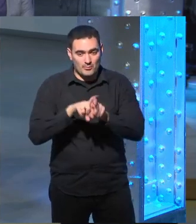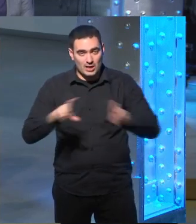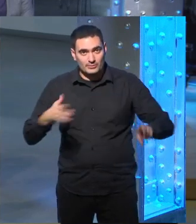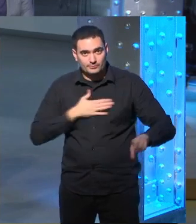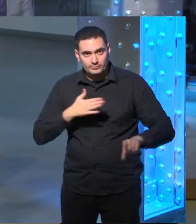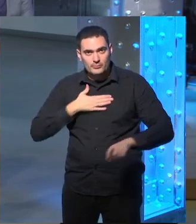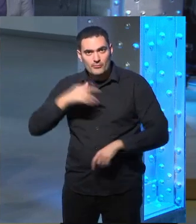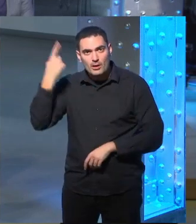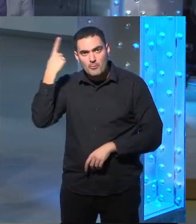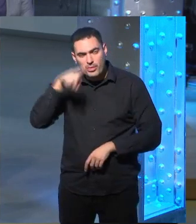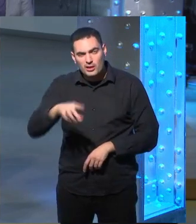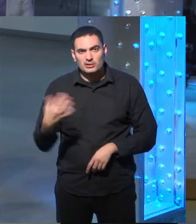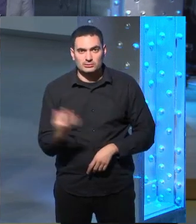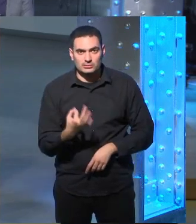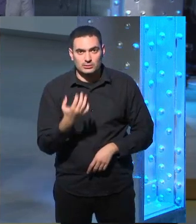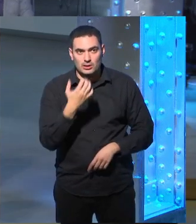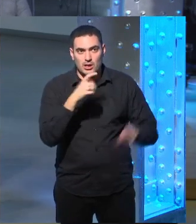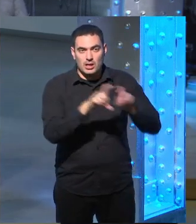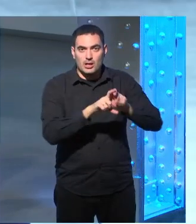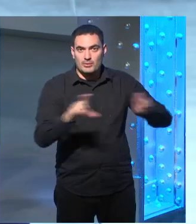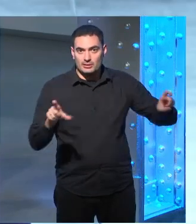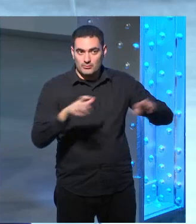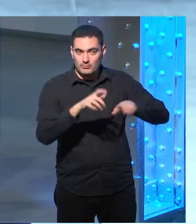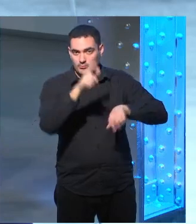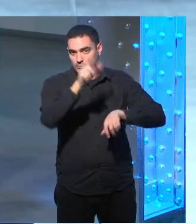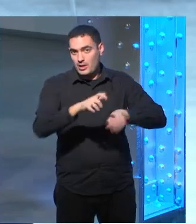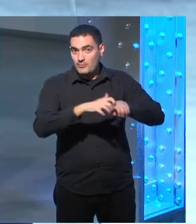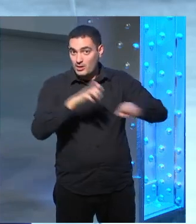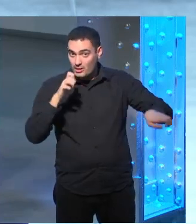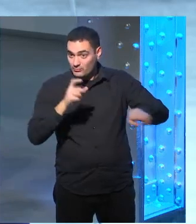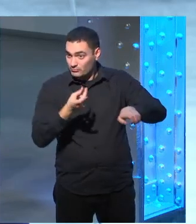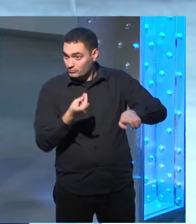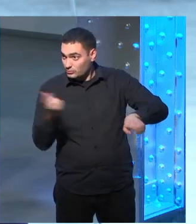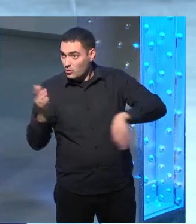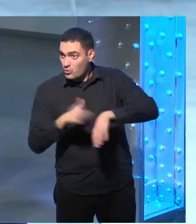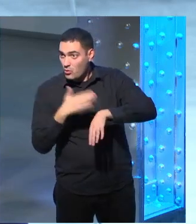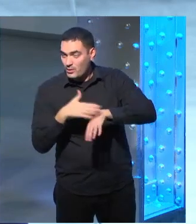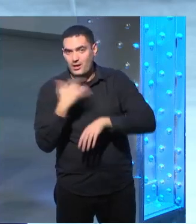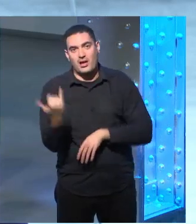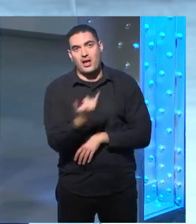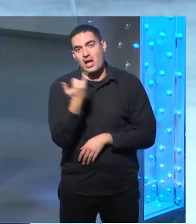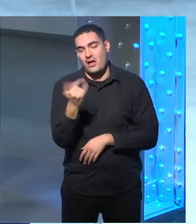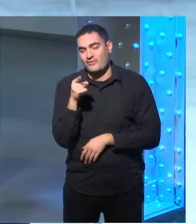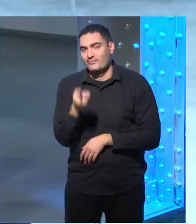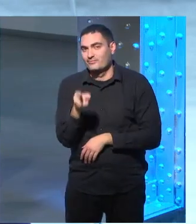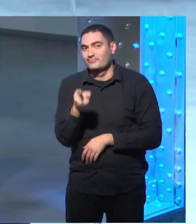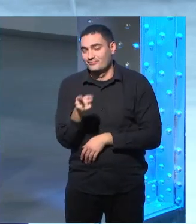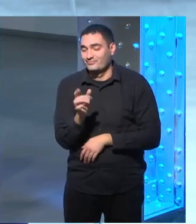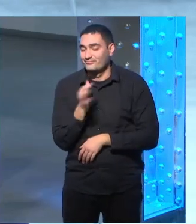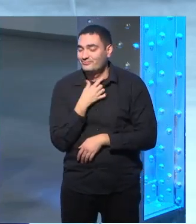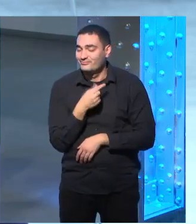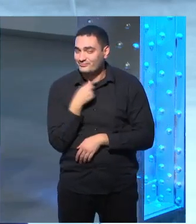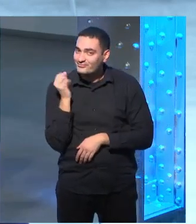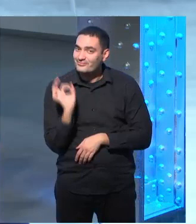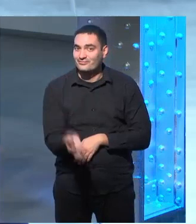training programs. Most of the people who come out of companies many times do so because they have a bad